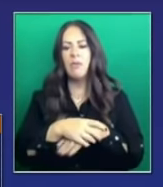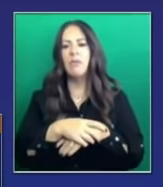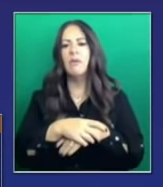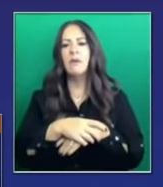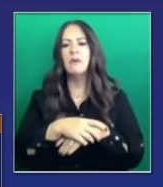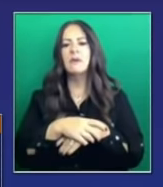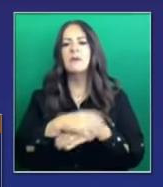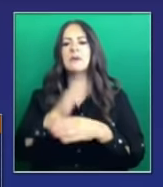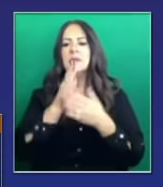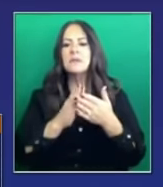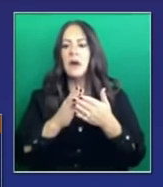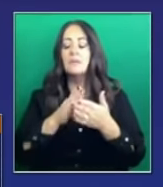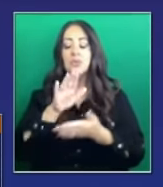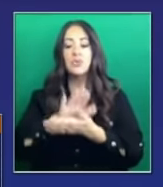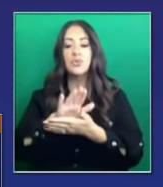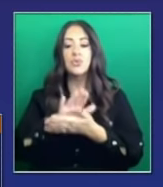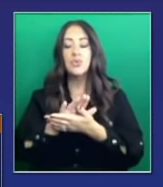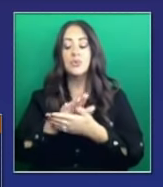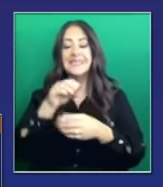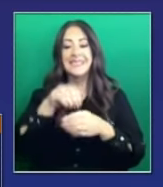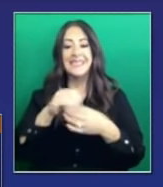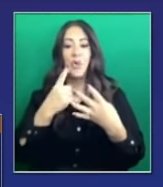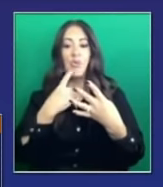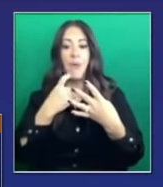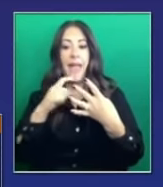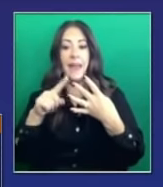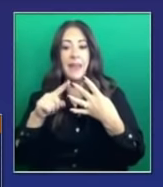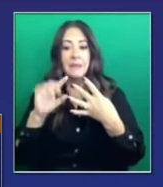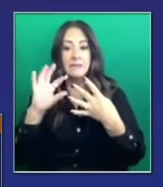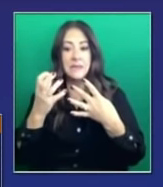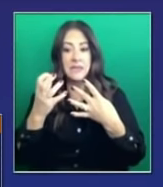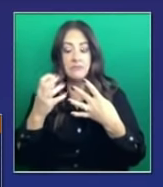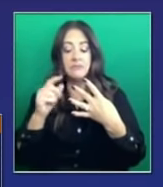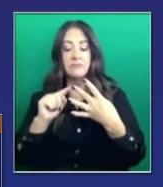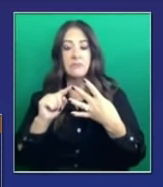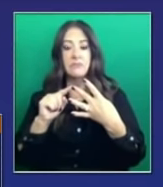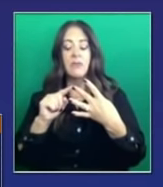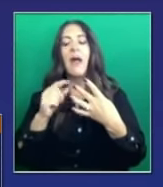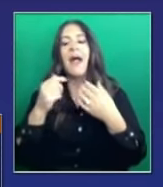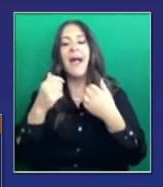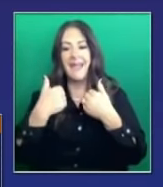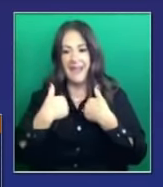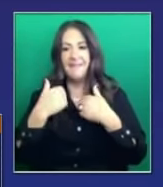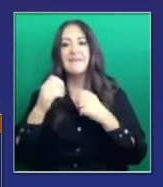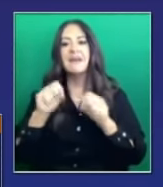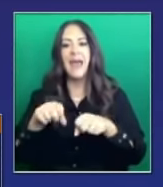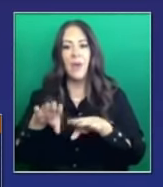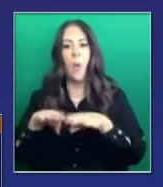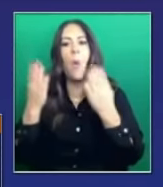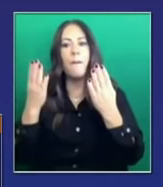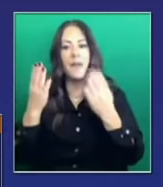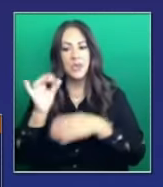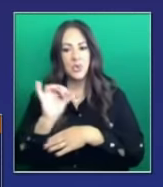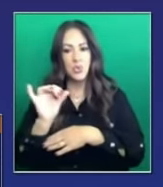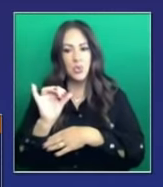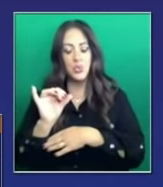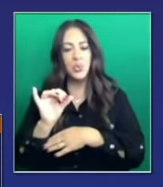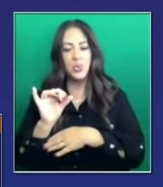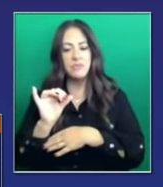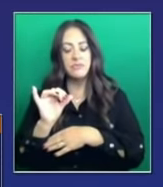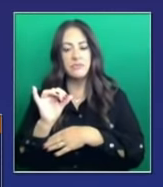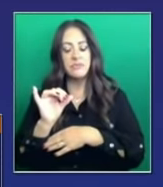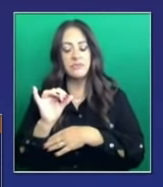the purple tier, but in the red tier, had the capacity to reopen as well, as it relates